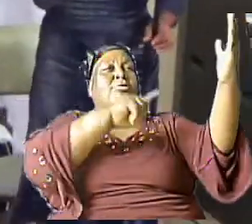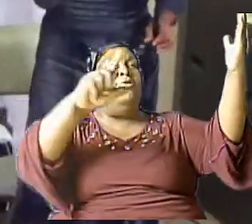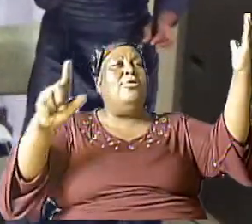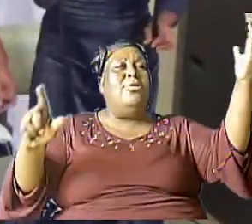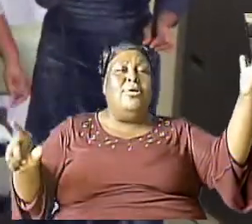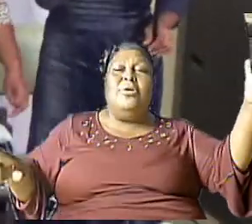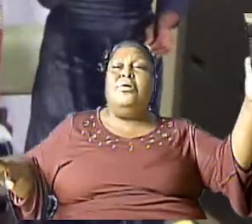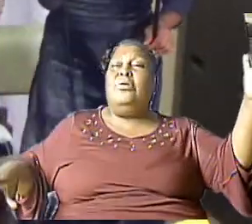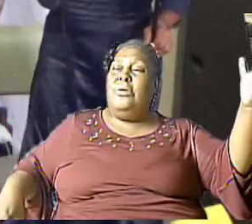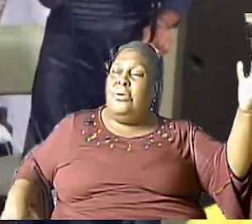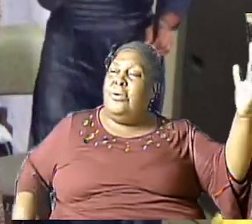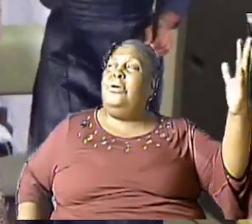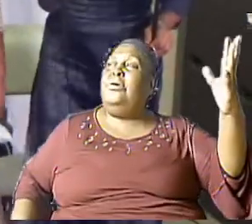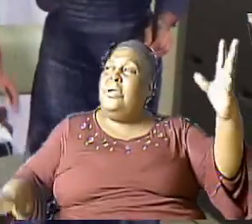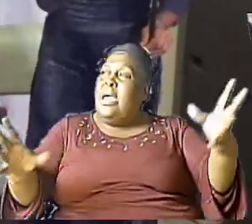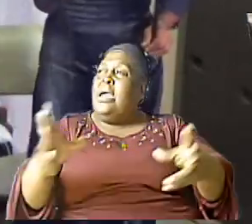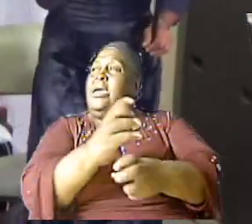in the